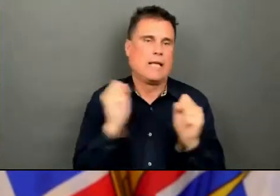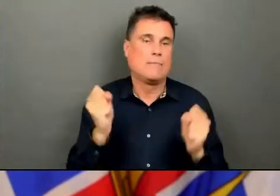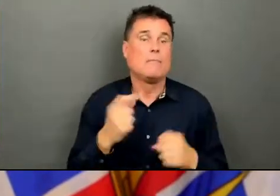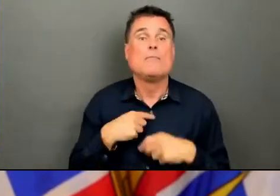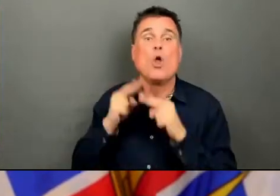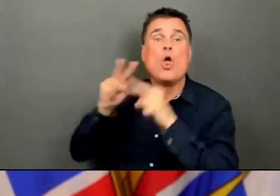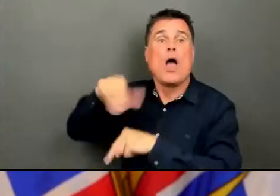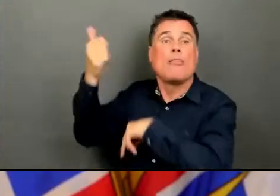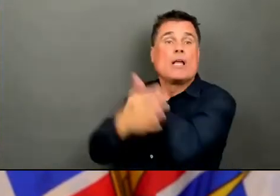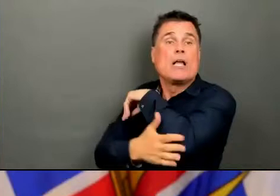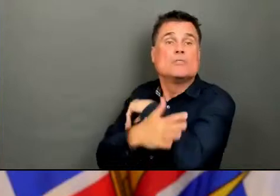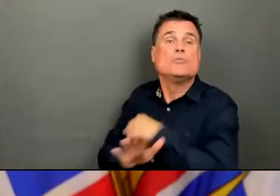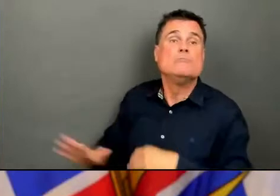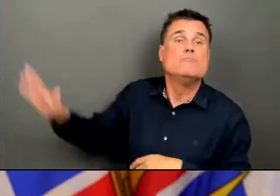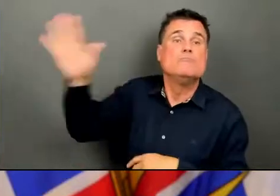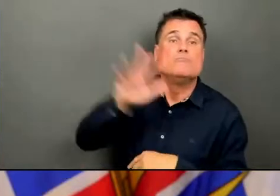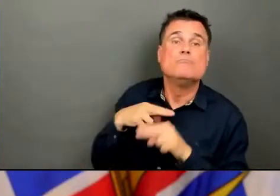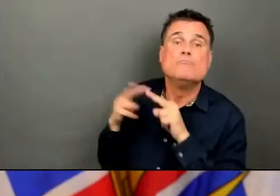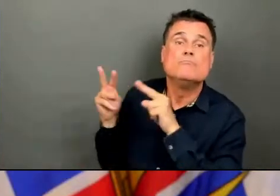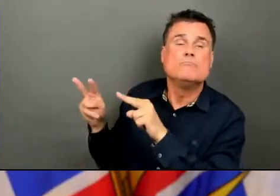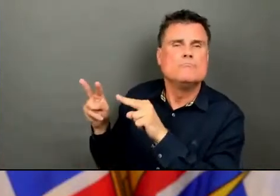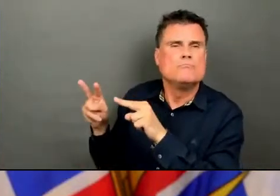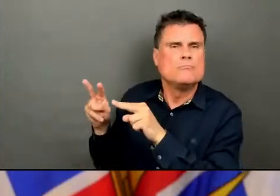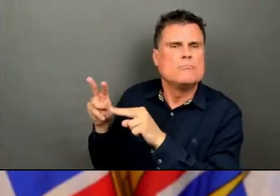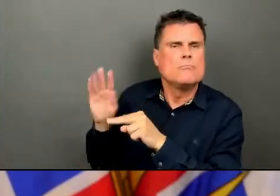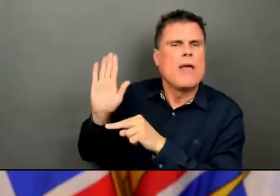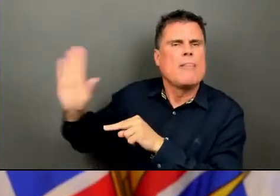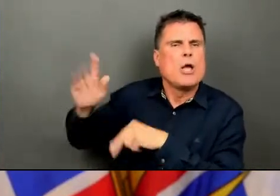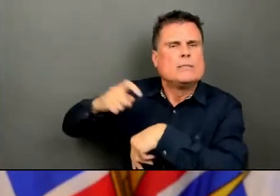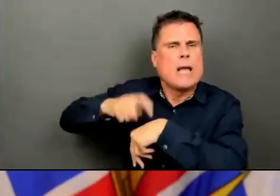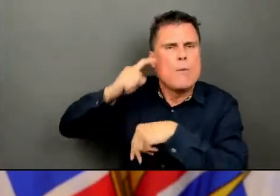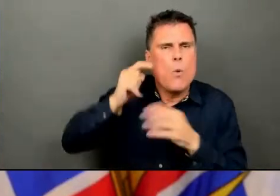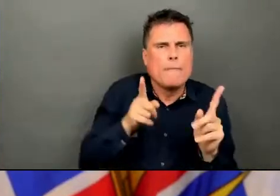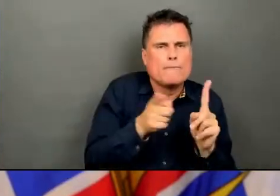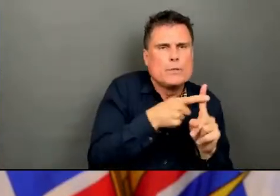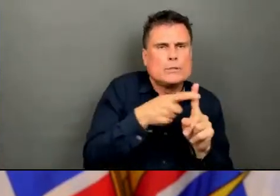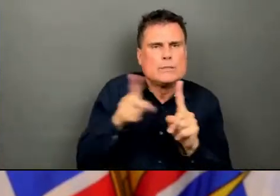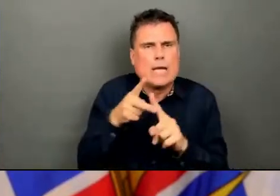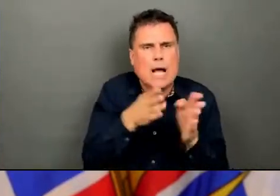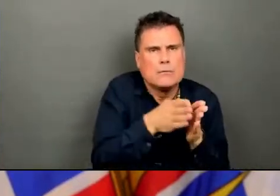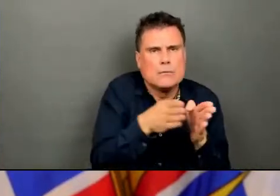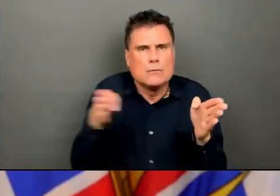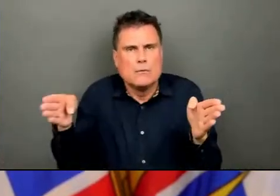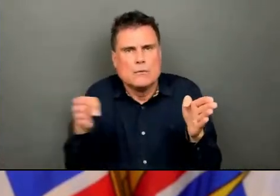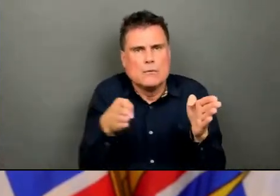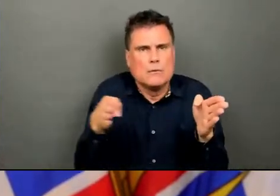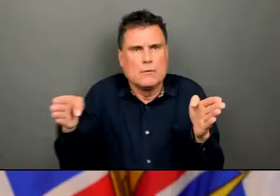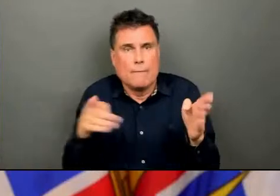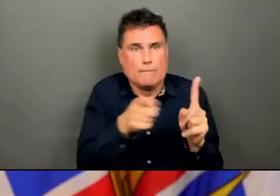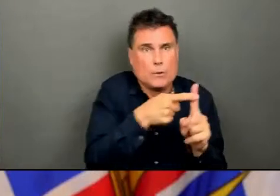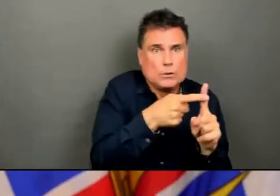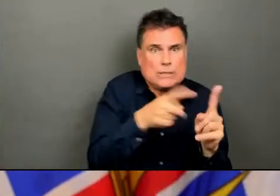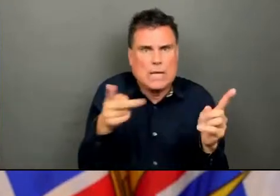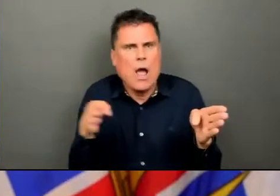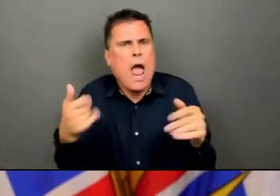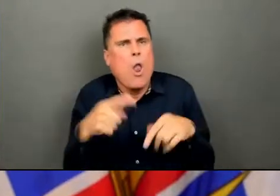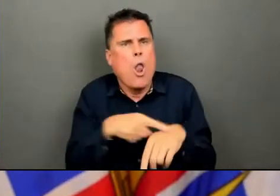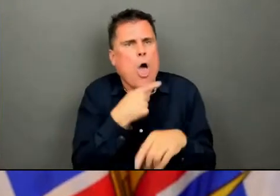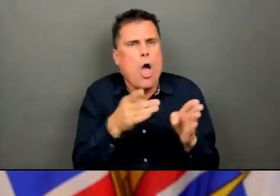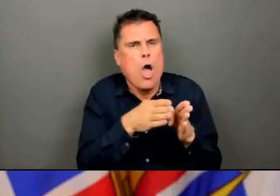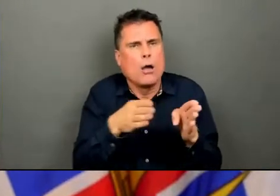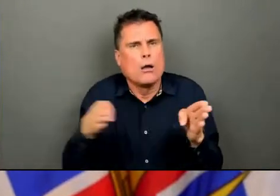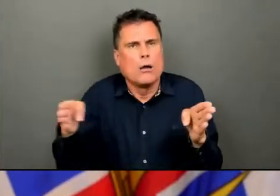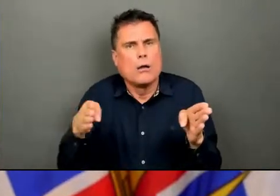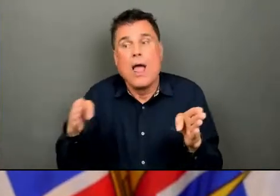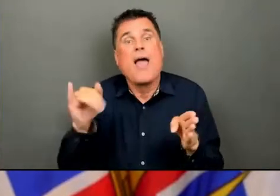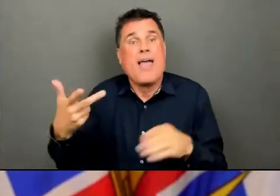about what is the optimal interval, how long does that protection last after you've got your second dose. And those are things that we'll be